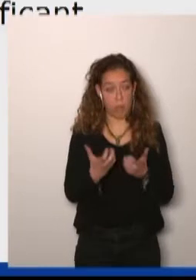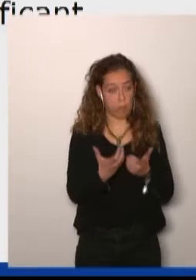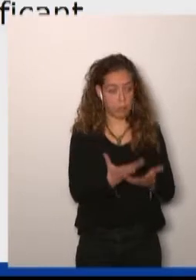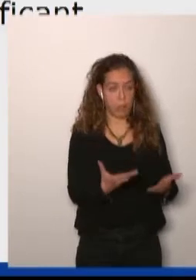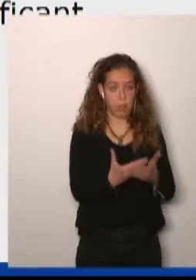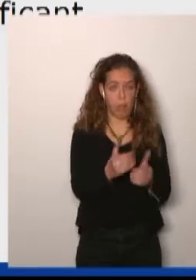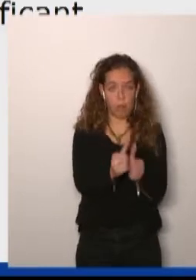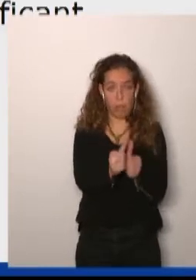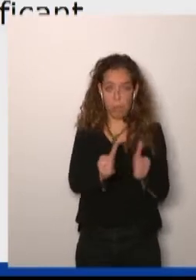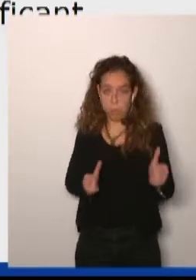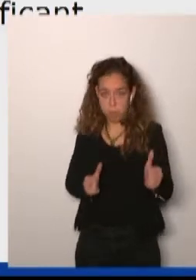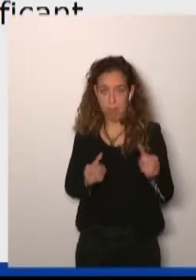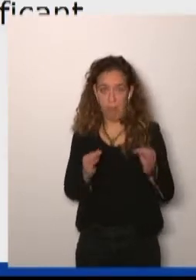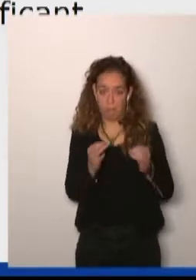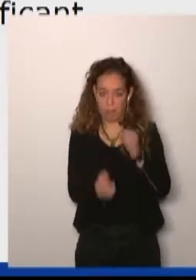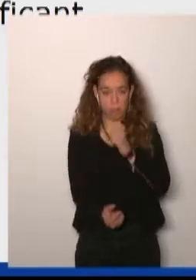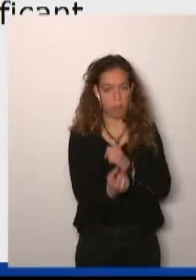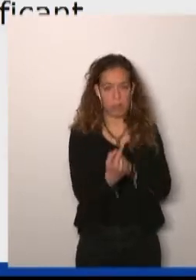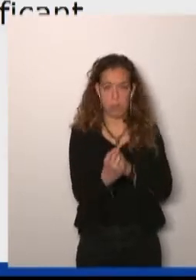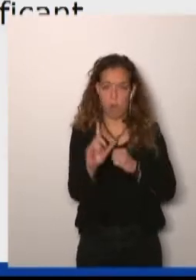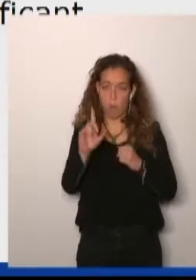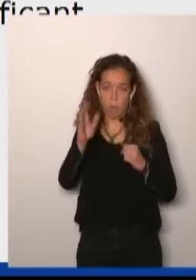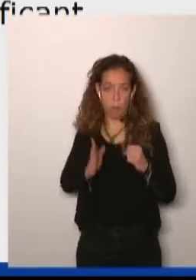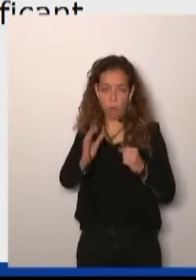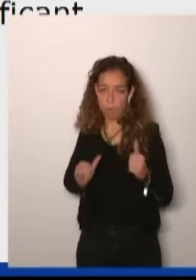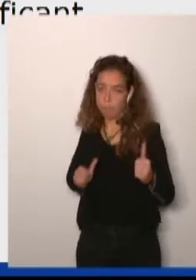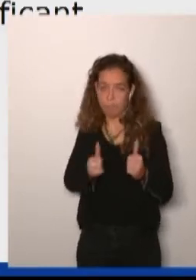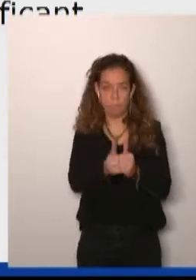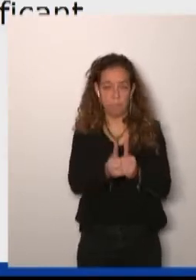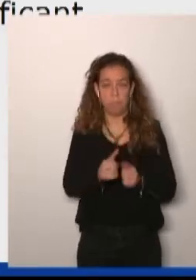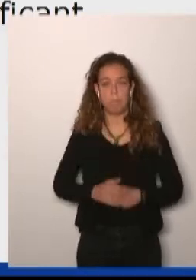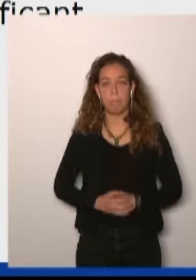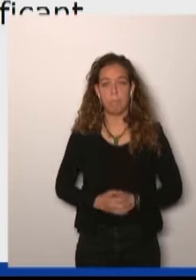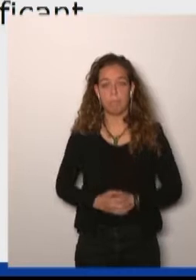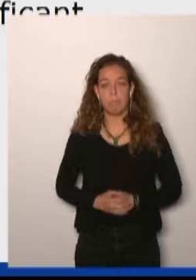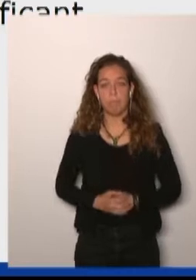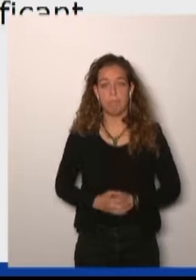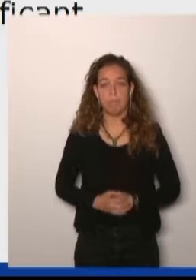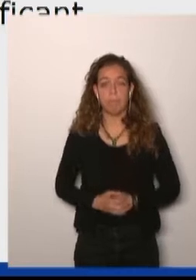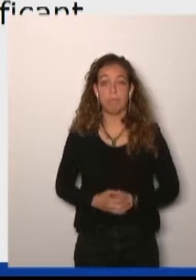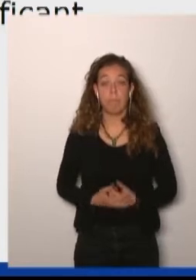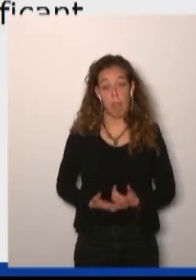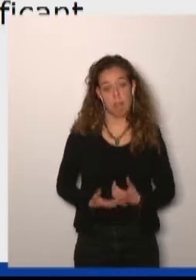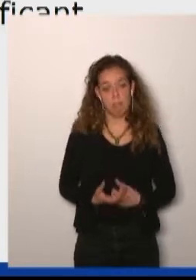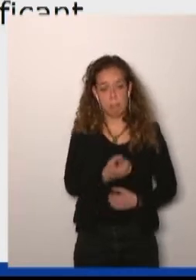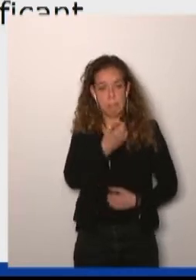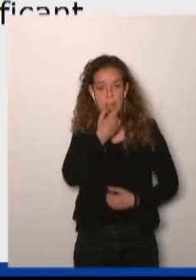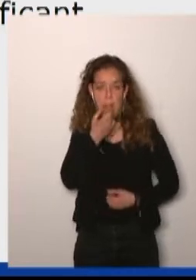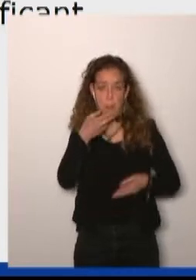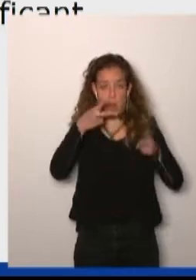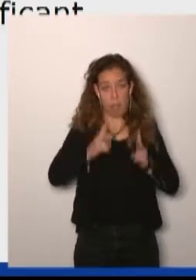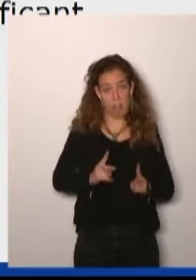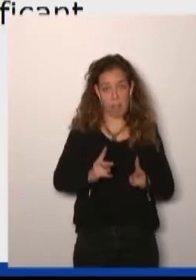of time between initial adult marketing authorization and a pediatric indication. And when comparing the 16 pediatric